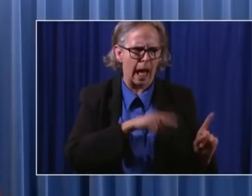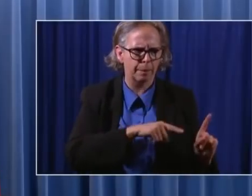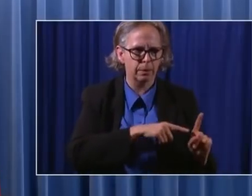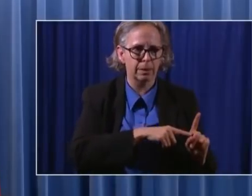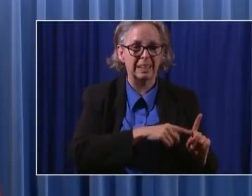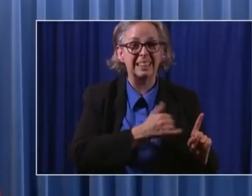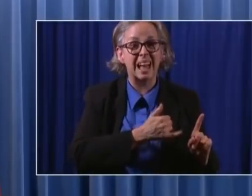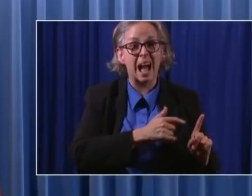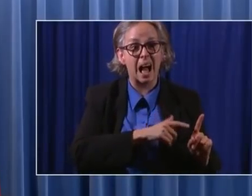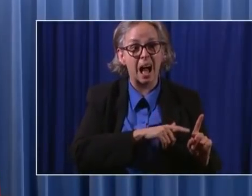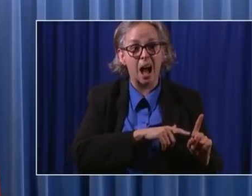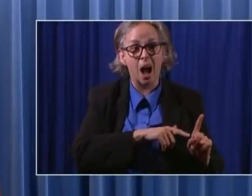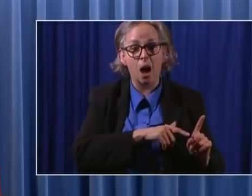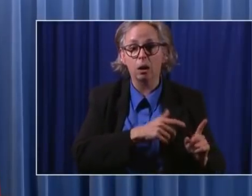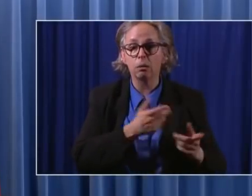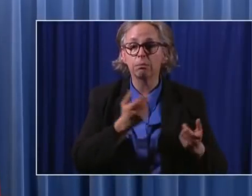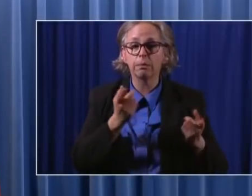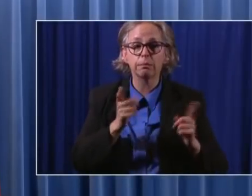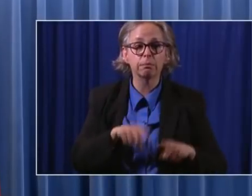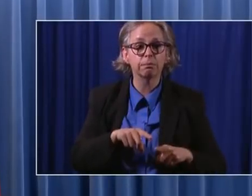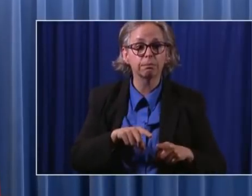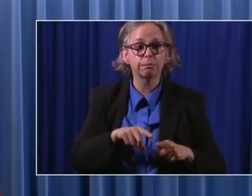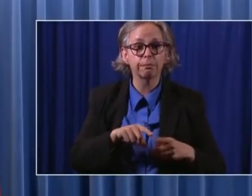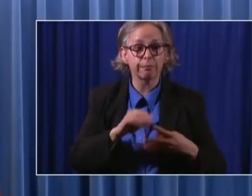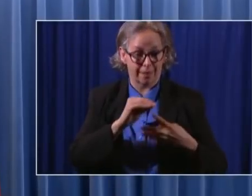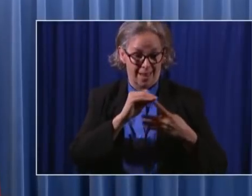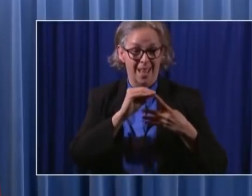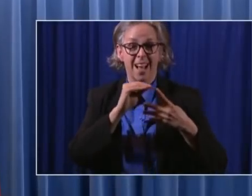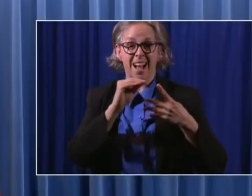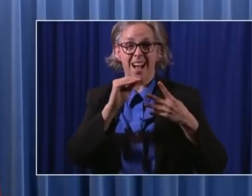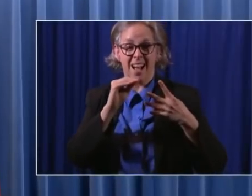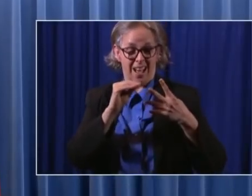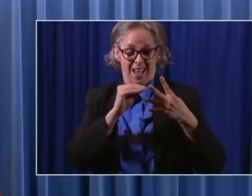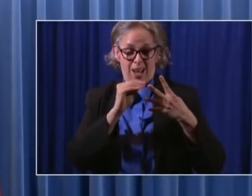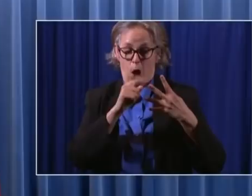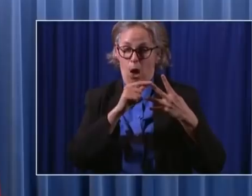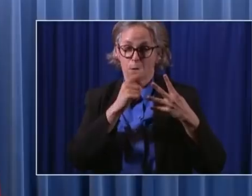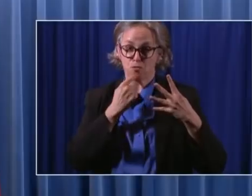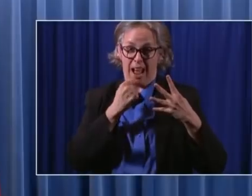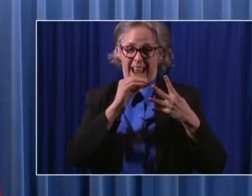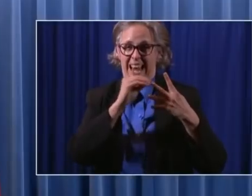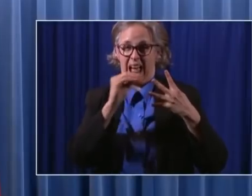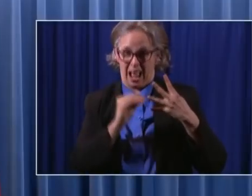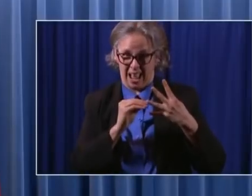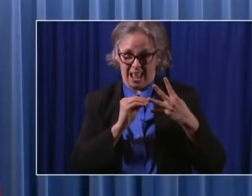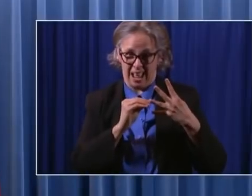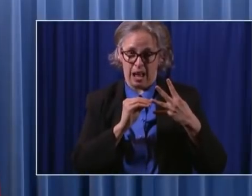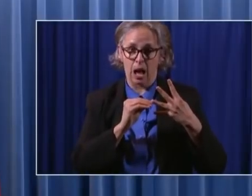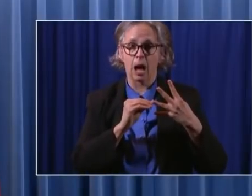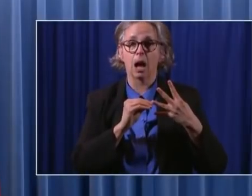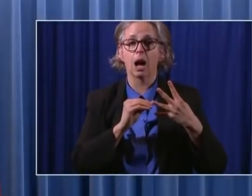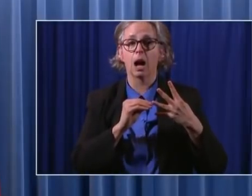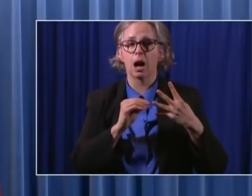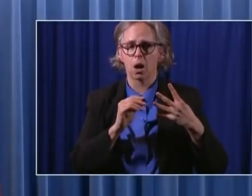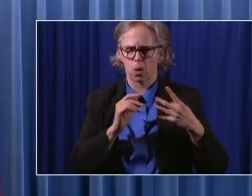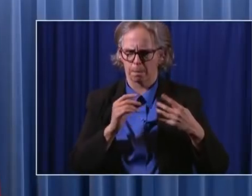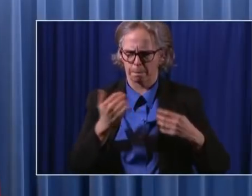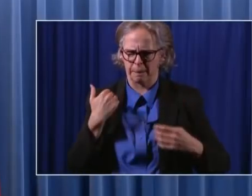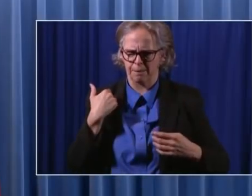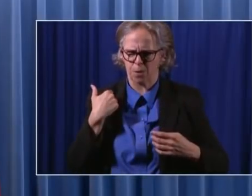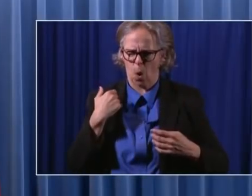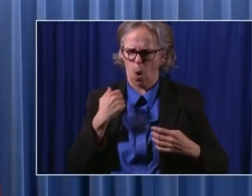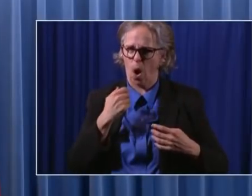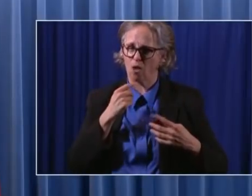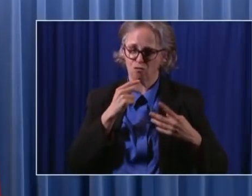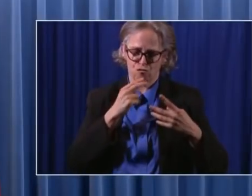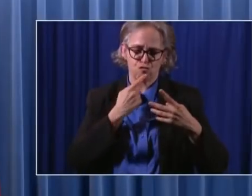is, the level was going up. That level may now be approaching, I'm not sure it's quite there yet, but it